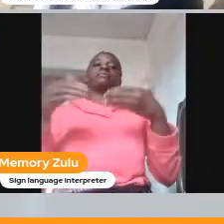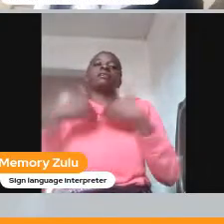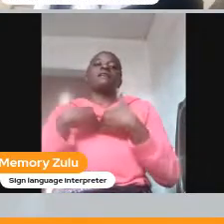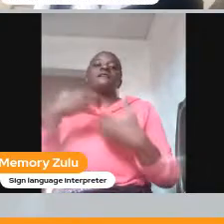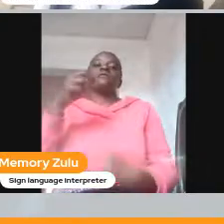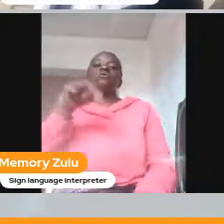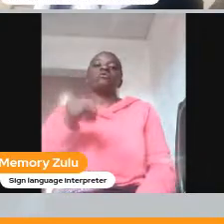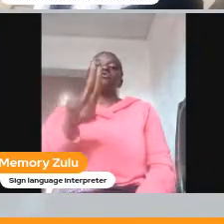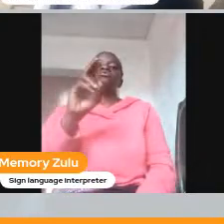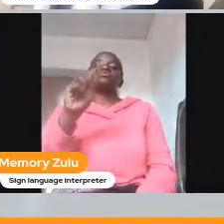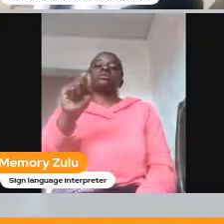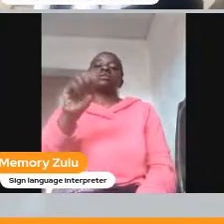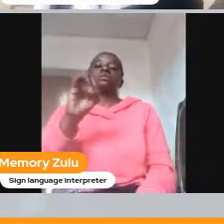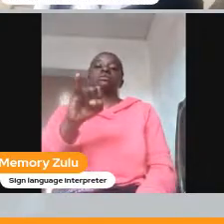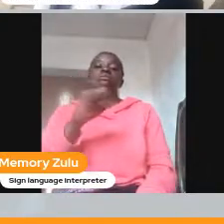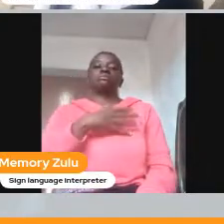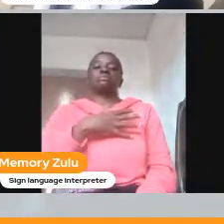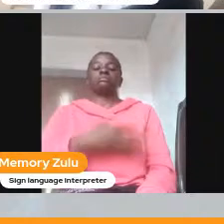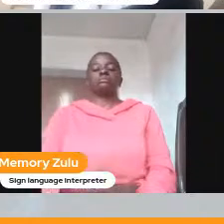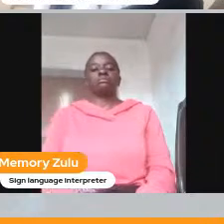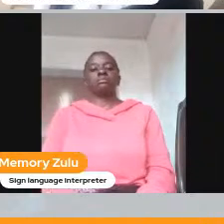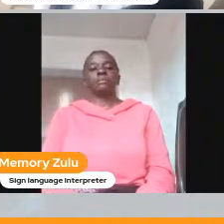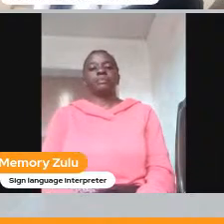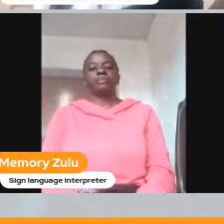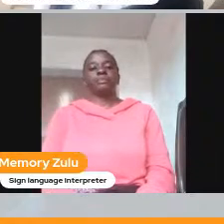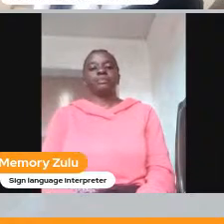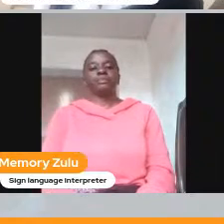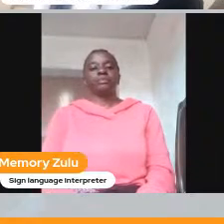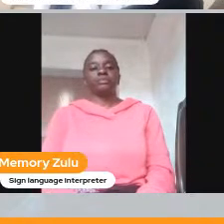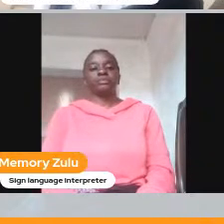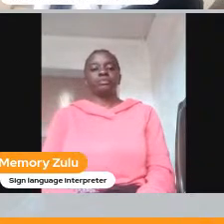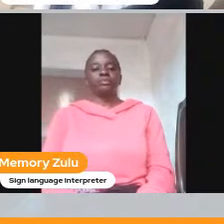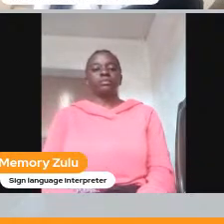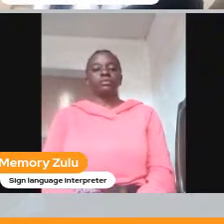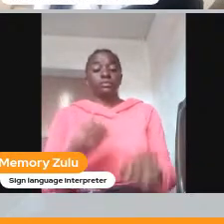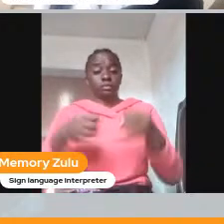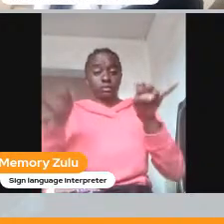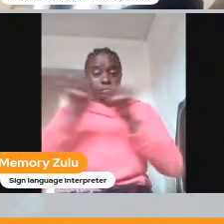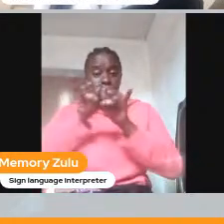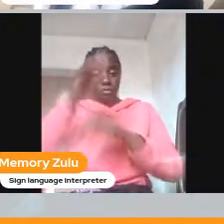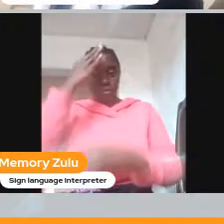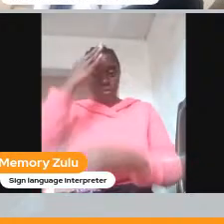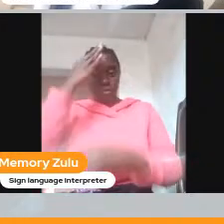importance of early detection of these STIs is important, because